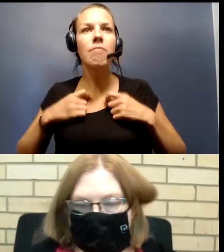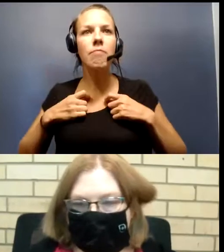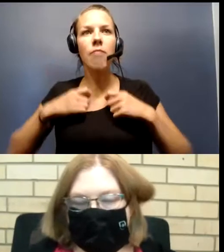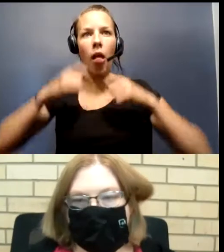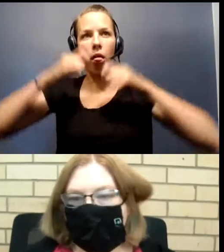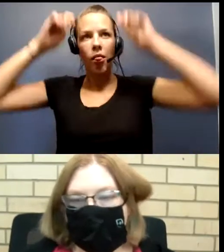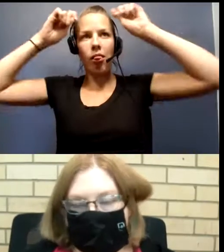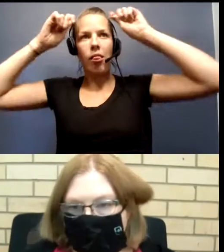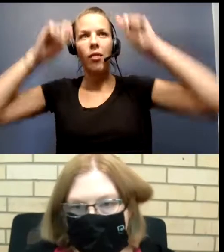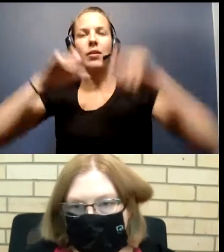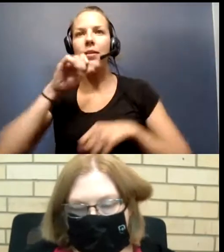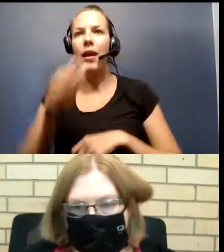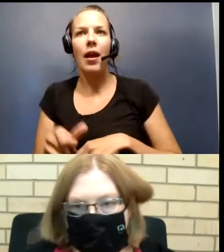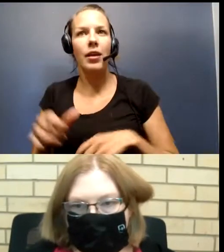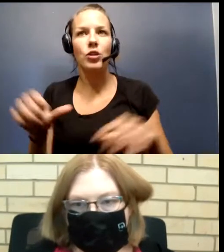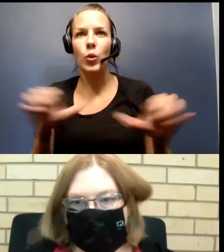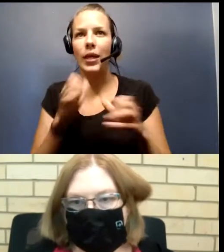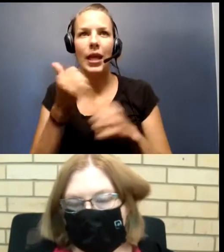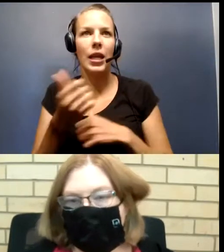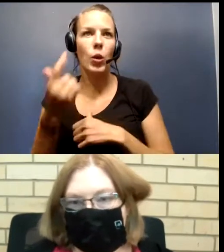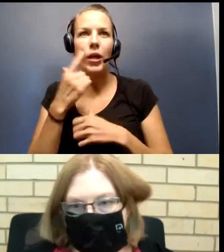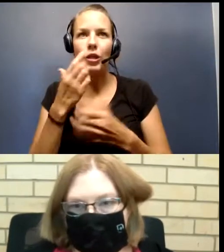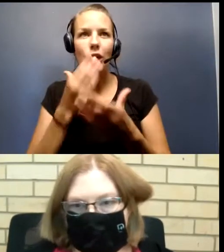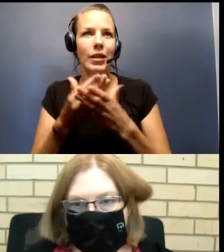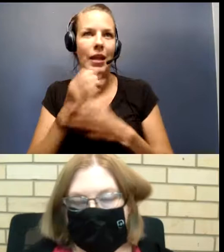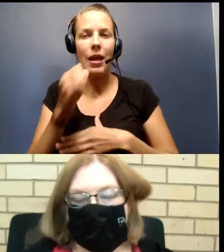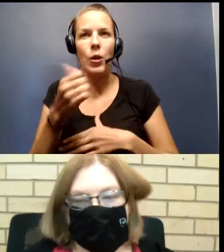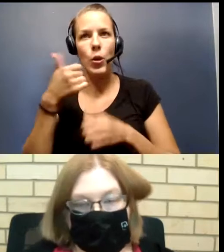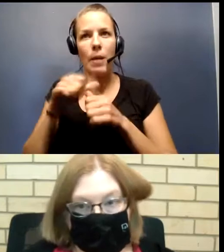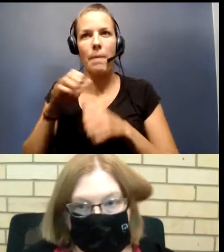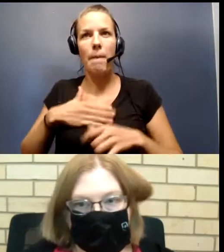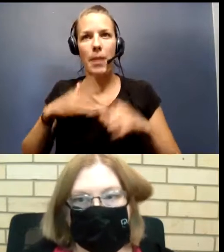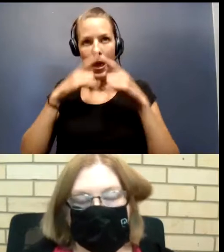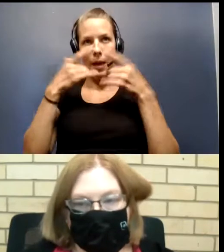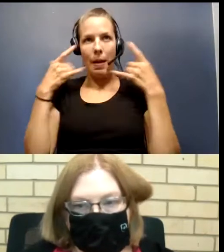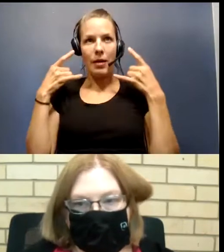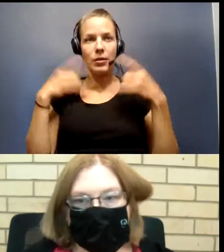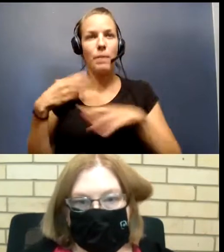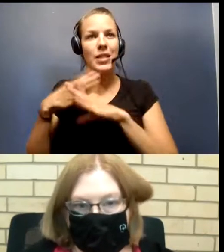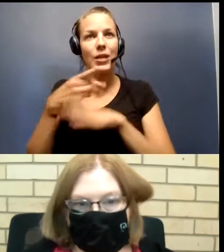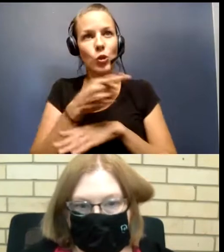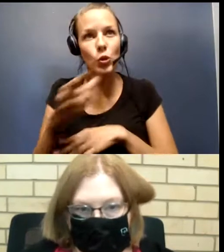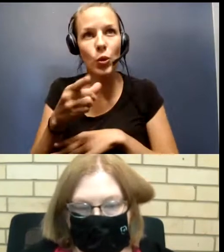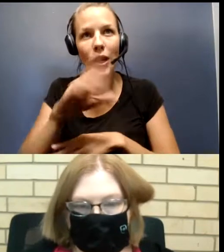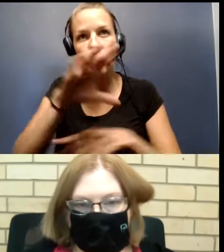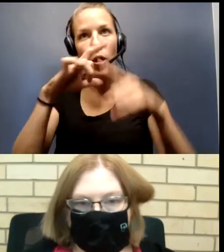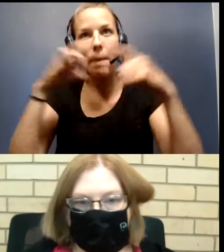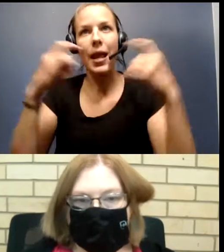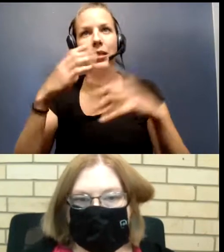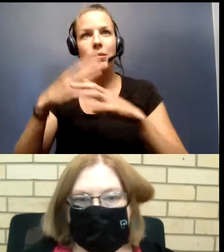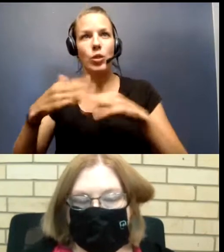forehead. That's not doing anyone any good. Remember that my mask protects you and your mask protects me.